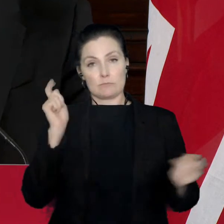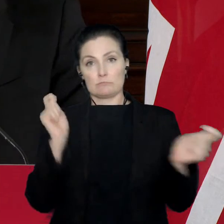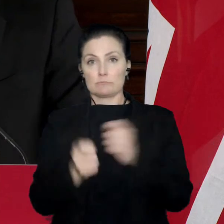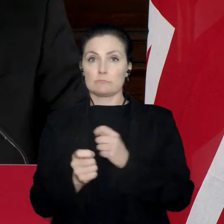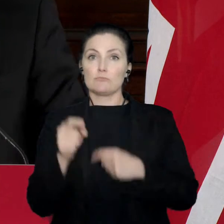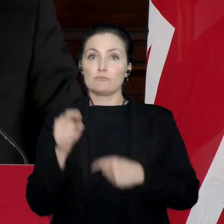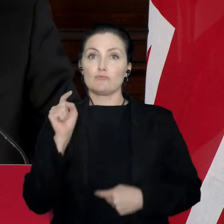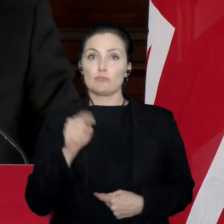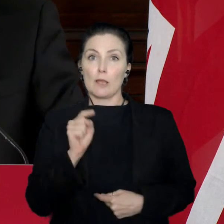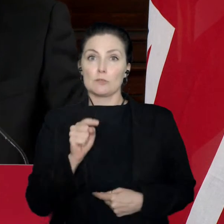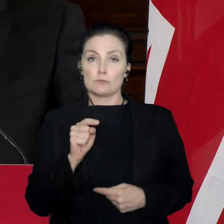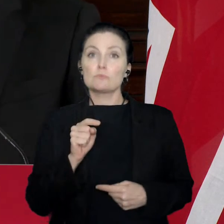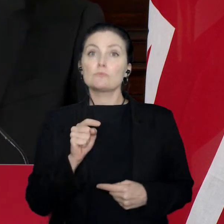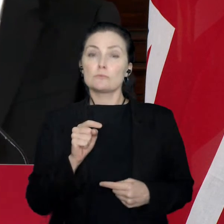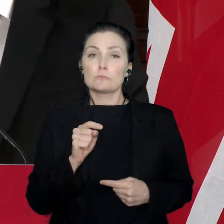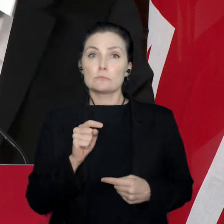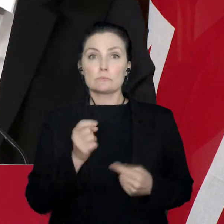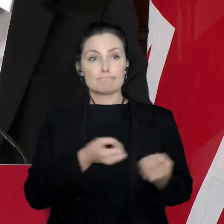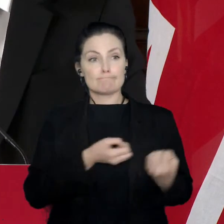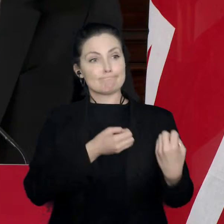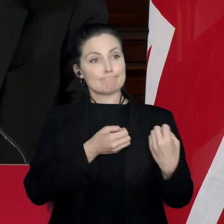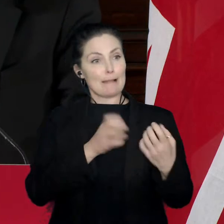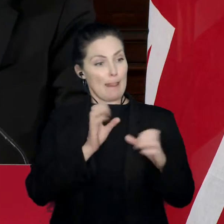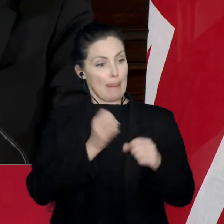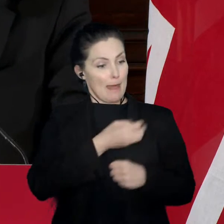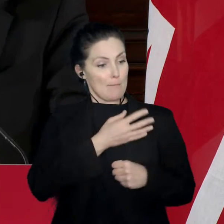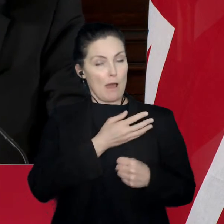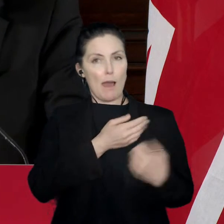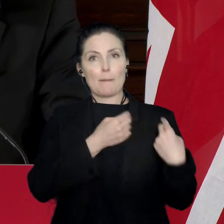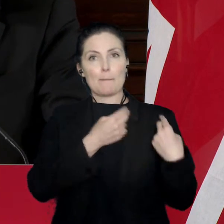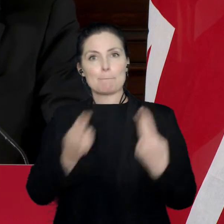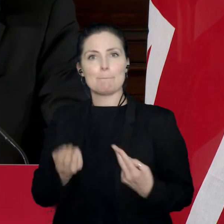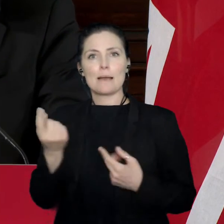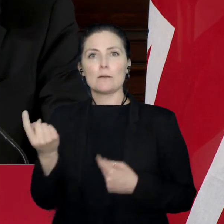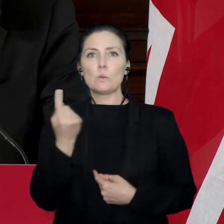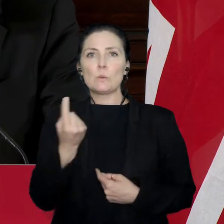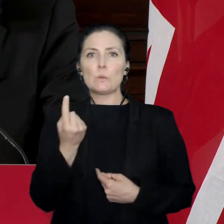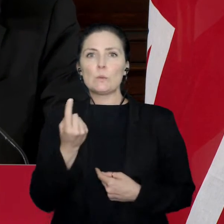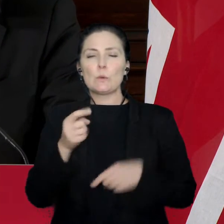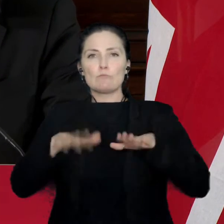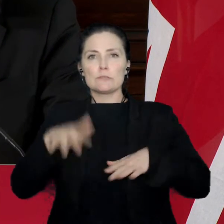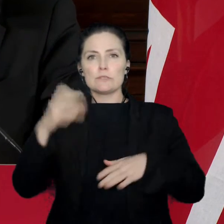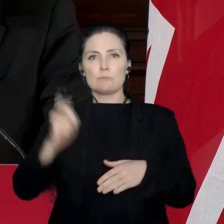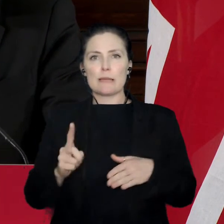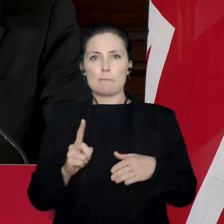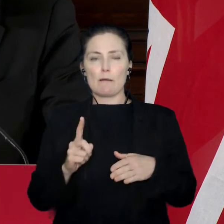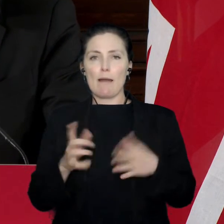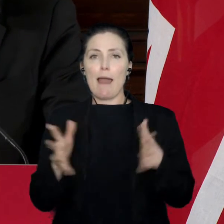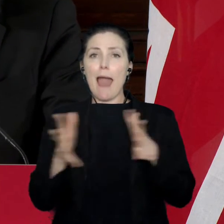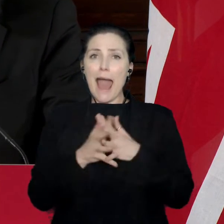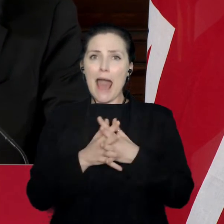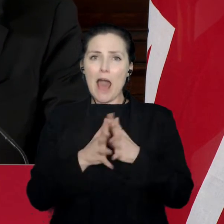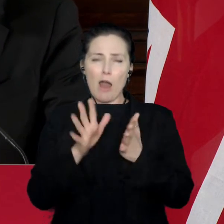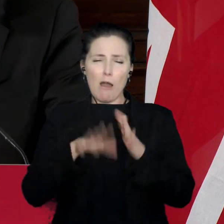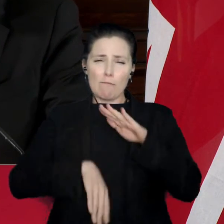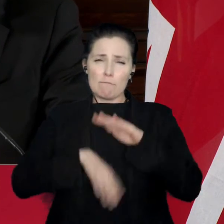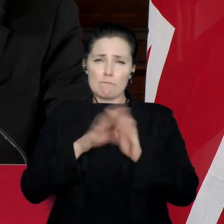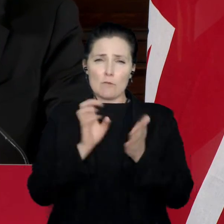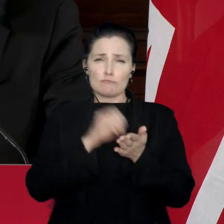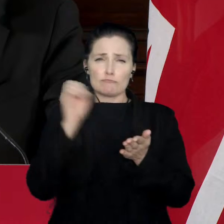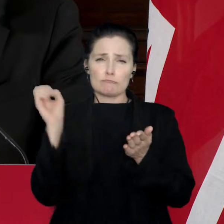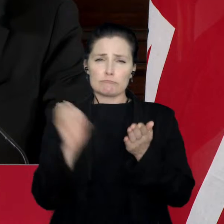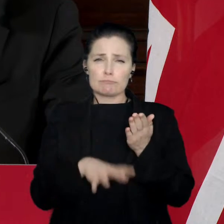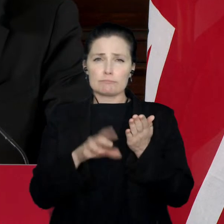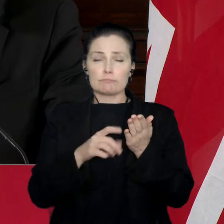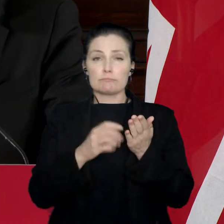most important and urgent part of that was in tearing out anti-Semitism by its roots. Anti-Semitism isn't